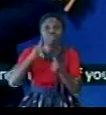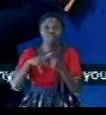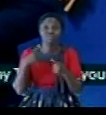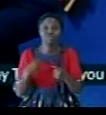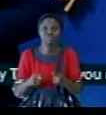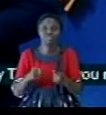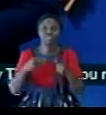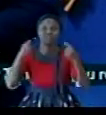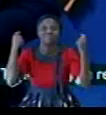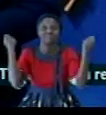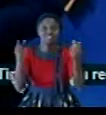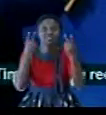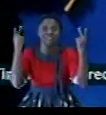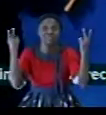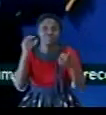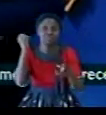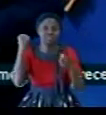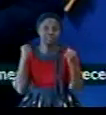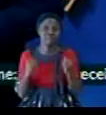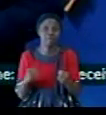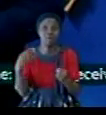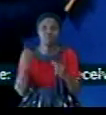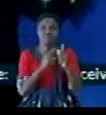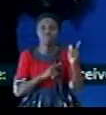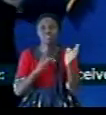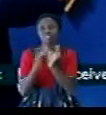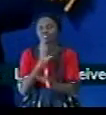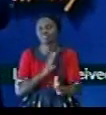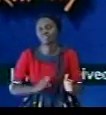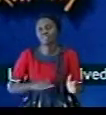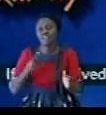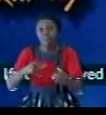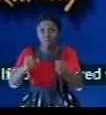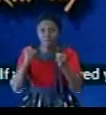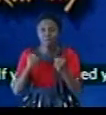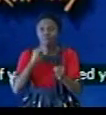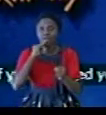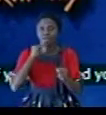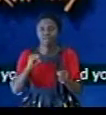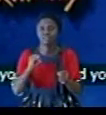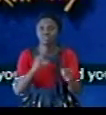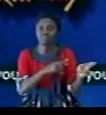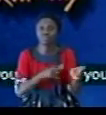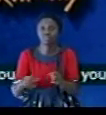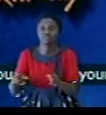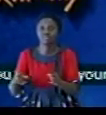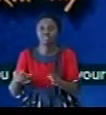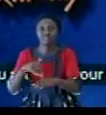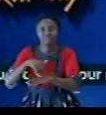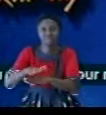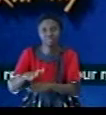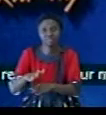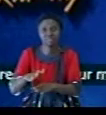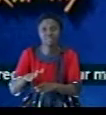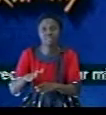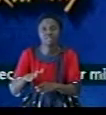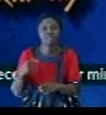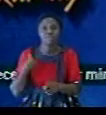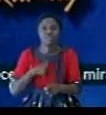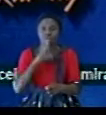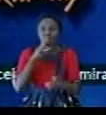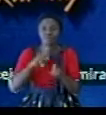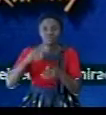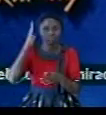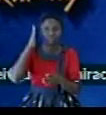Lord Jesus Christ. The power has been released. It's time for us to collect and then testify to the glory of the Lord.